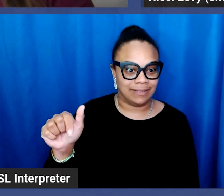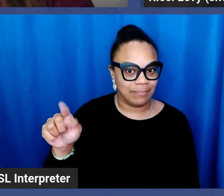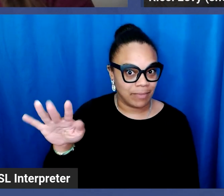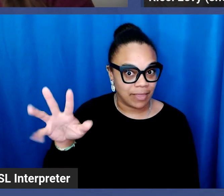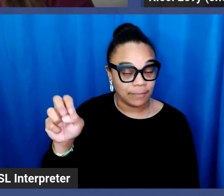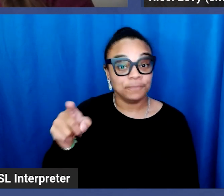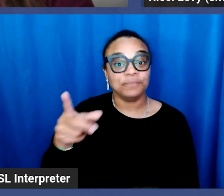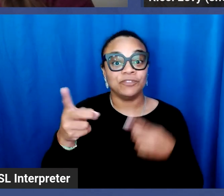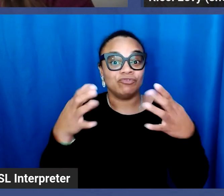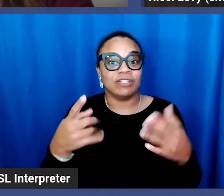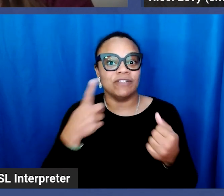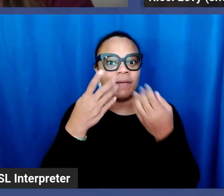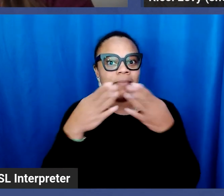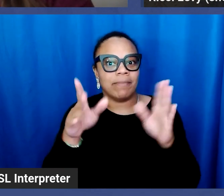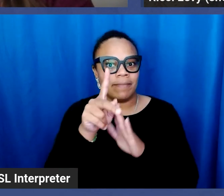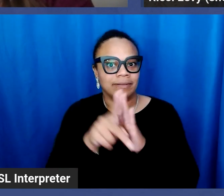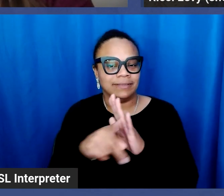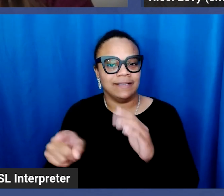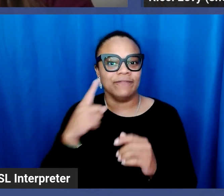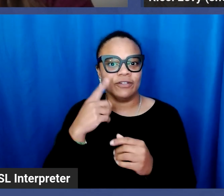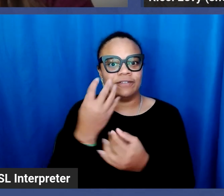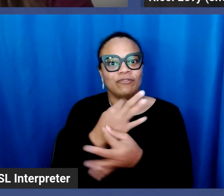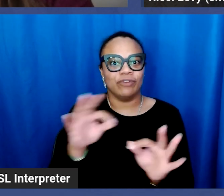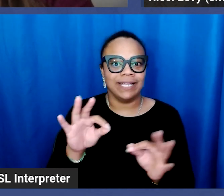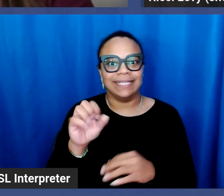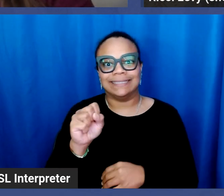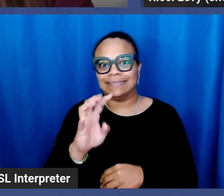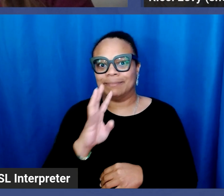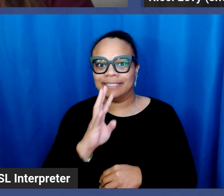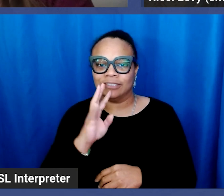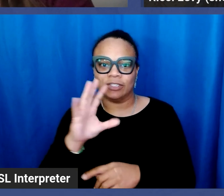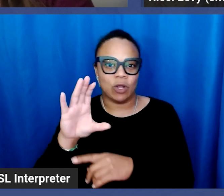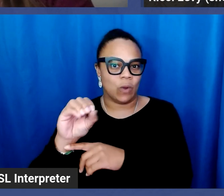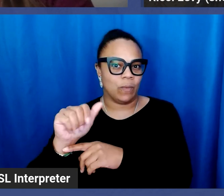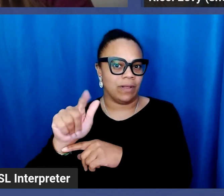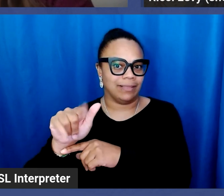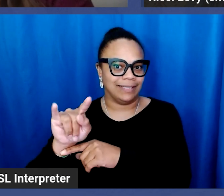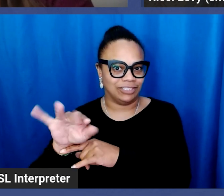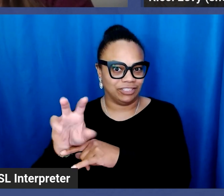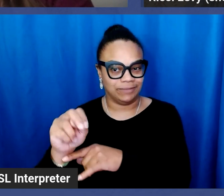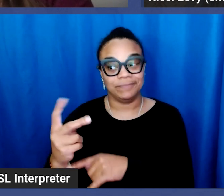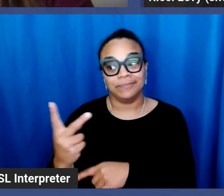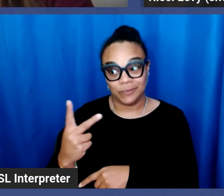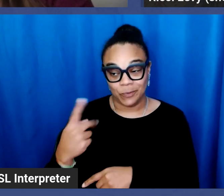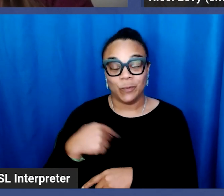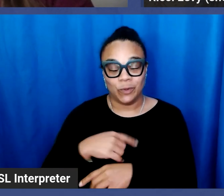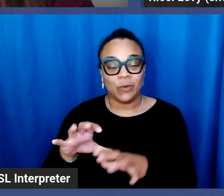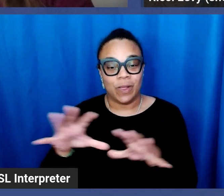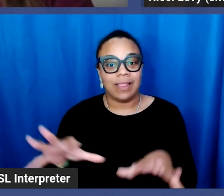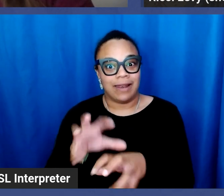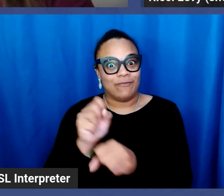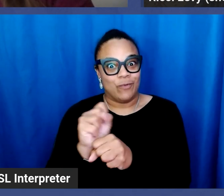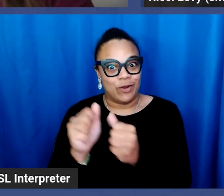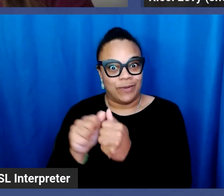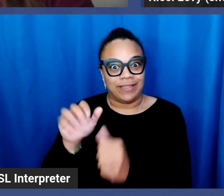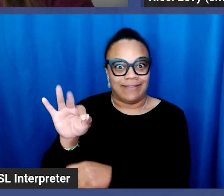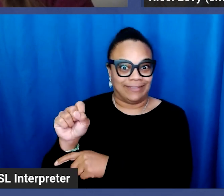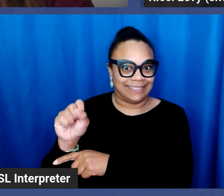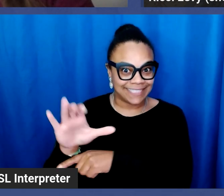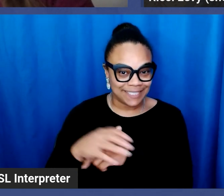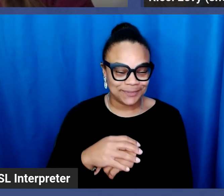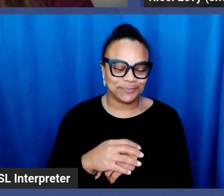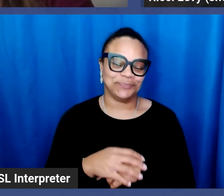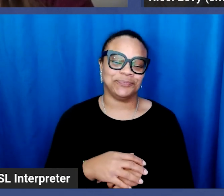is the Director of Public Policy at the Free Speech Coalition. We do a lot of work with FSC.